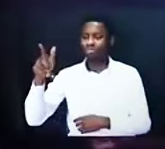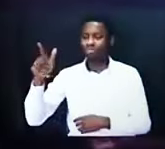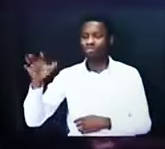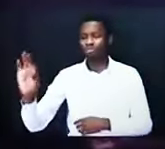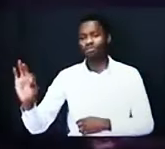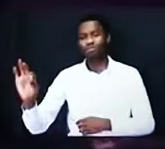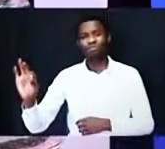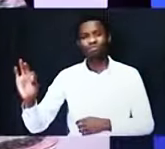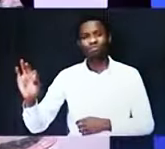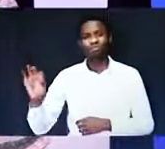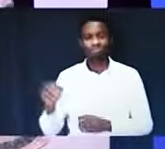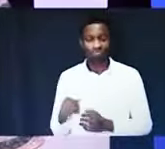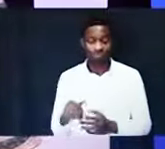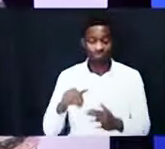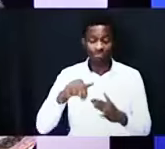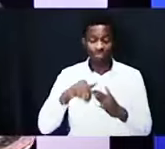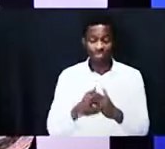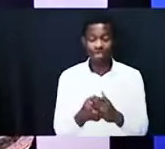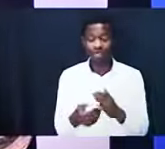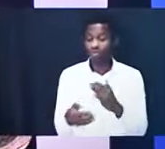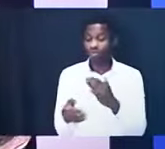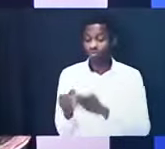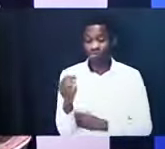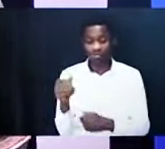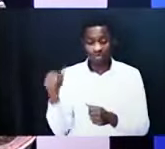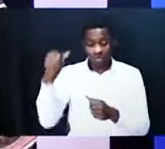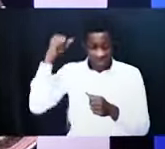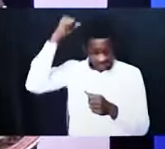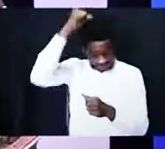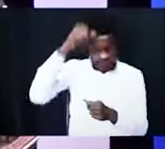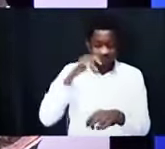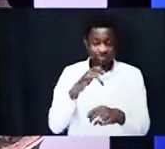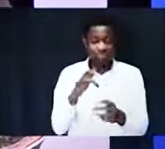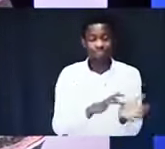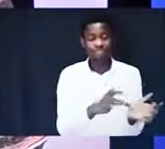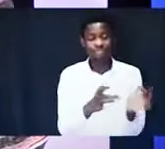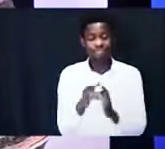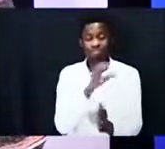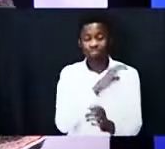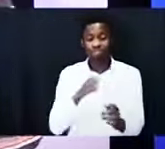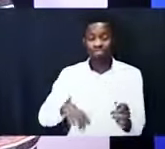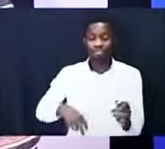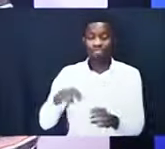39. How God anointed Jesus Christ of Nazareth